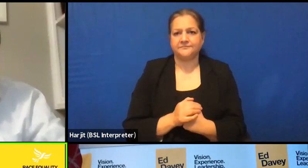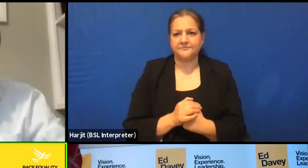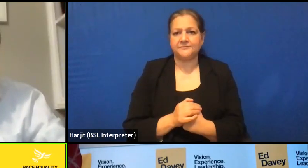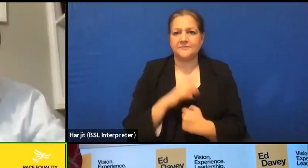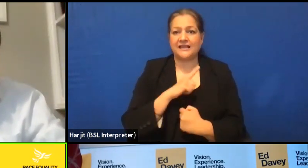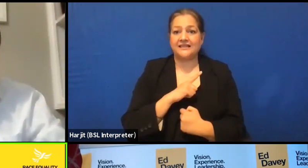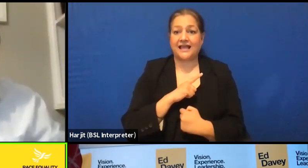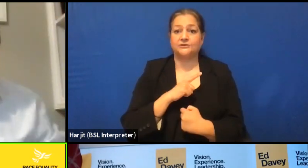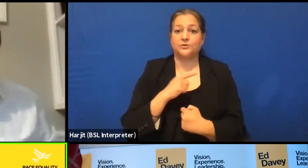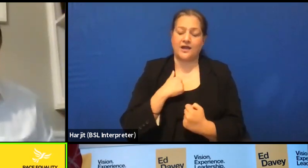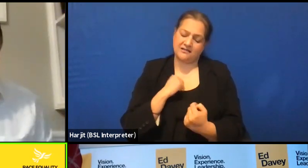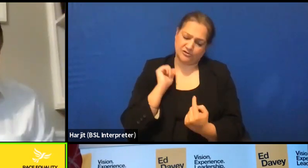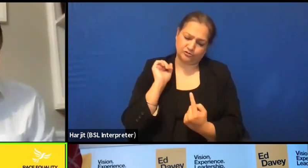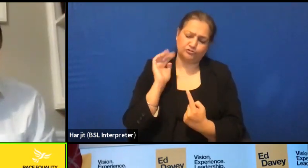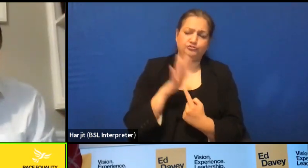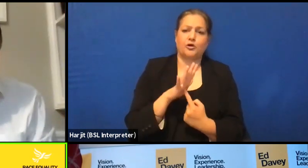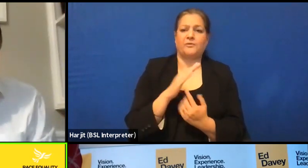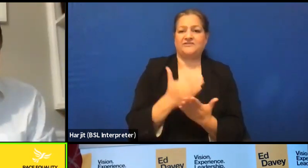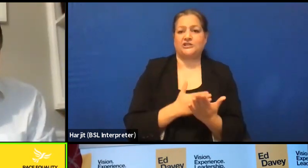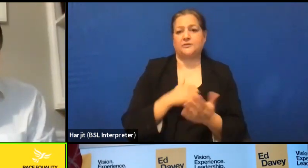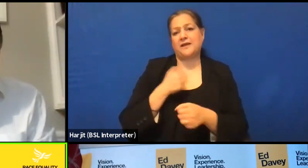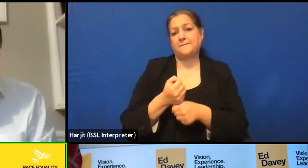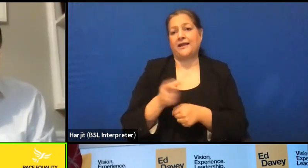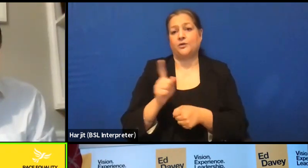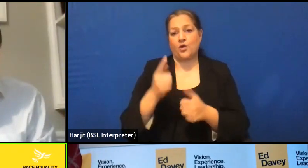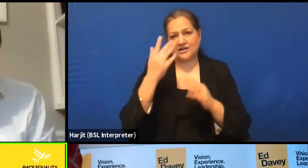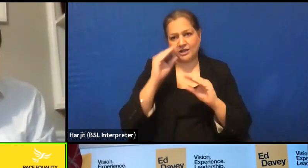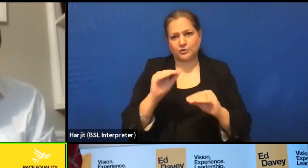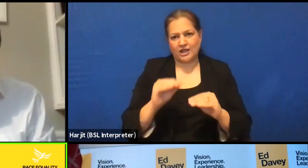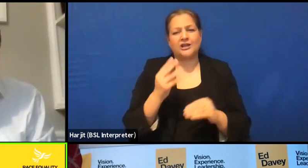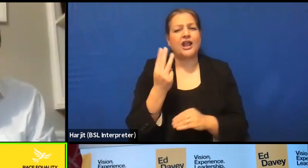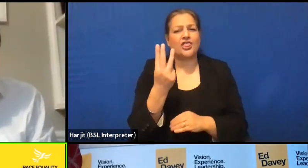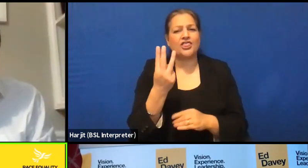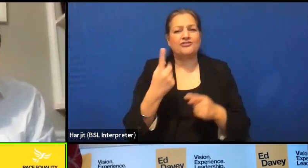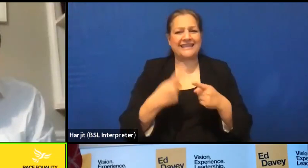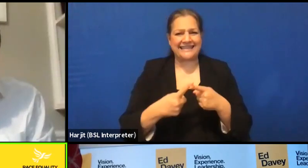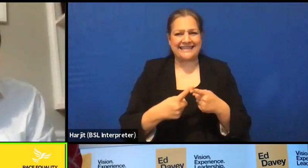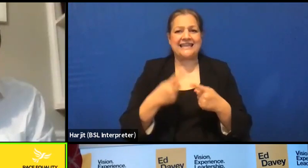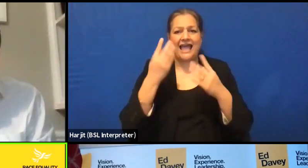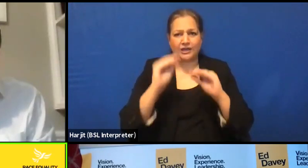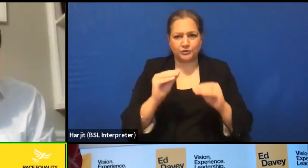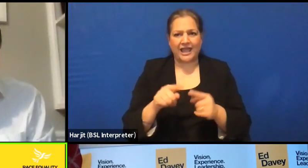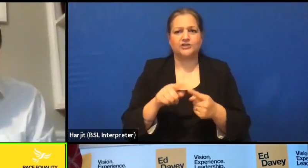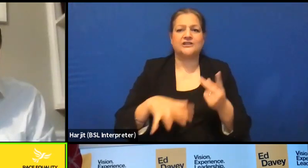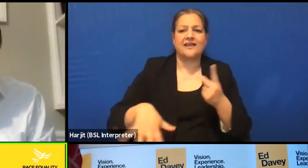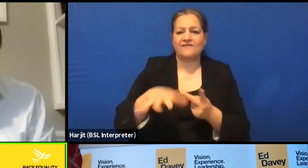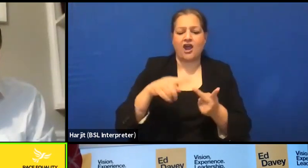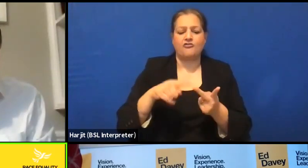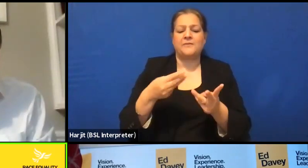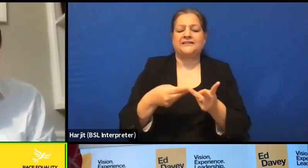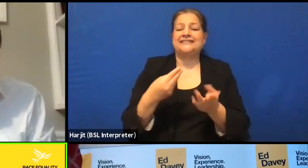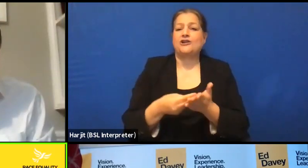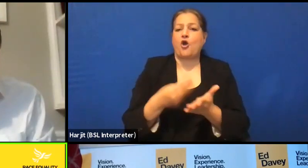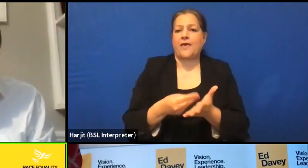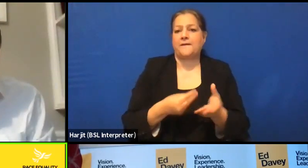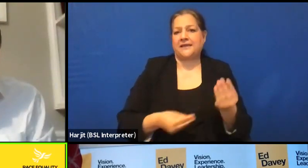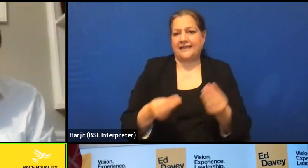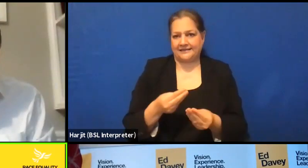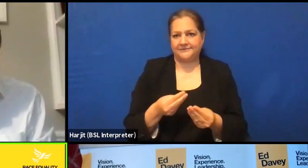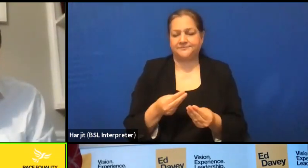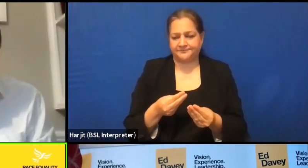education or top of the agenda of my campaign. The 3 E's that I talk about are education, the environment, and the economy. And